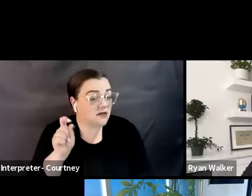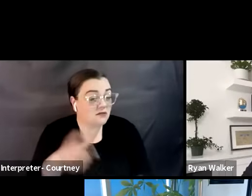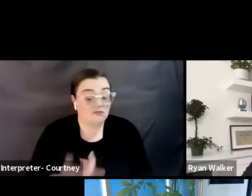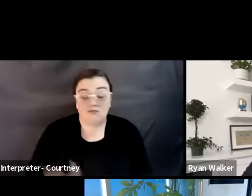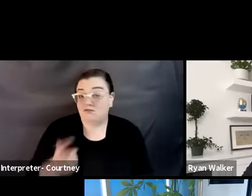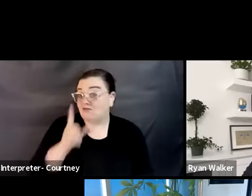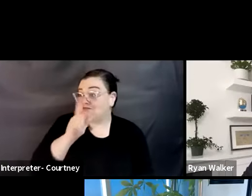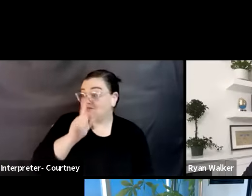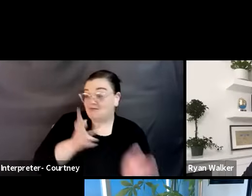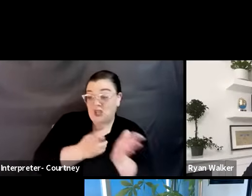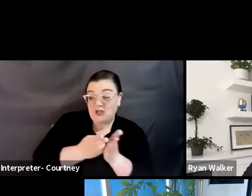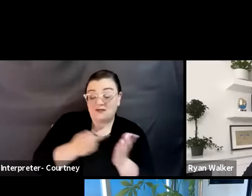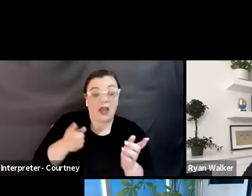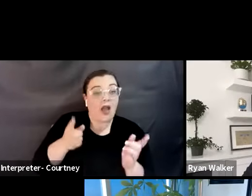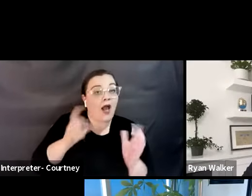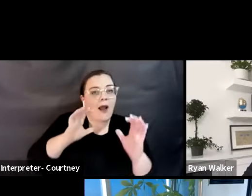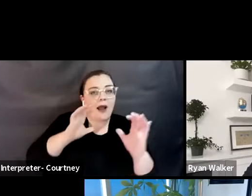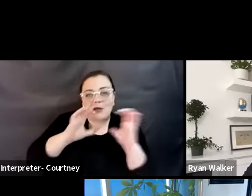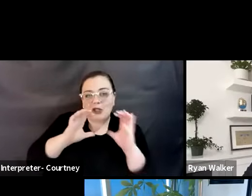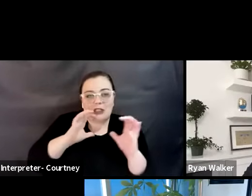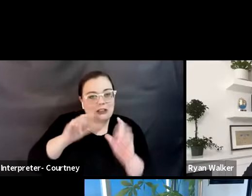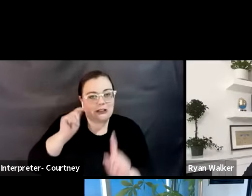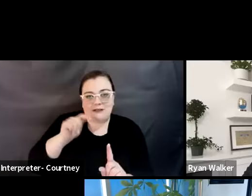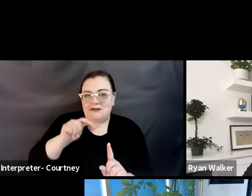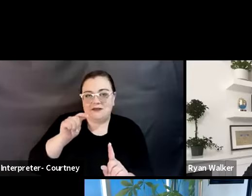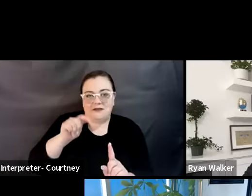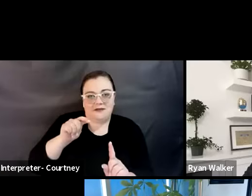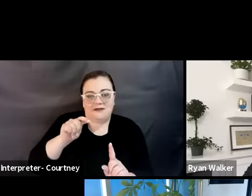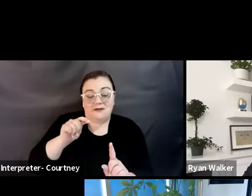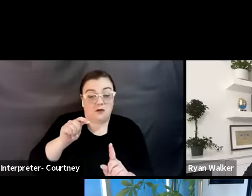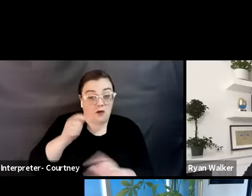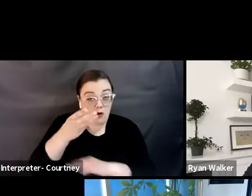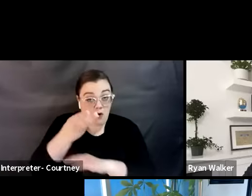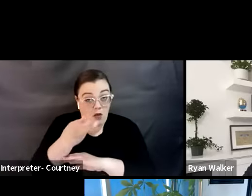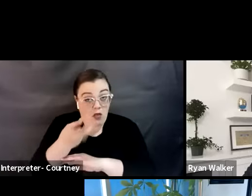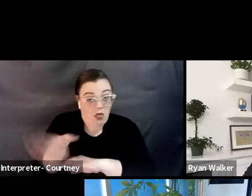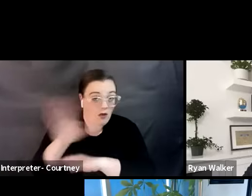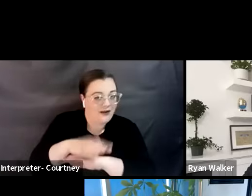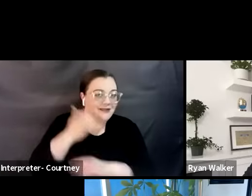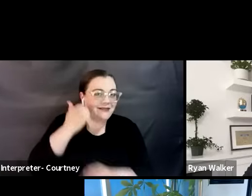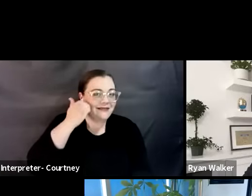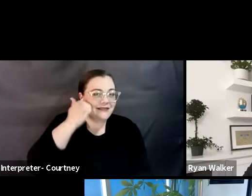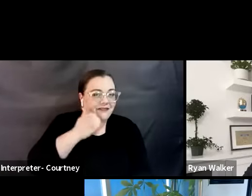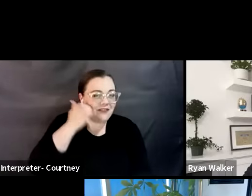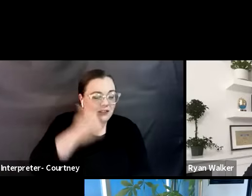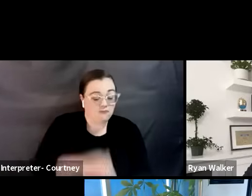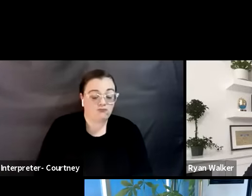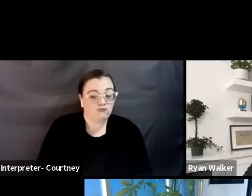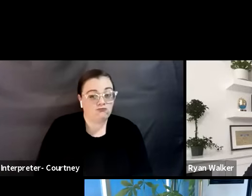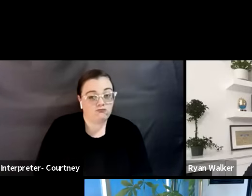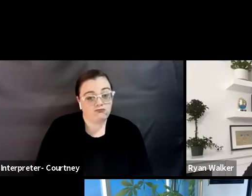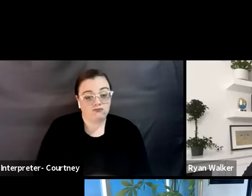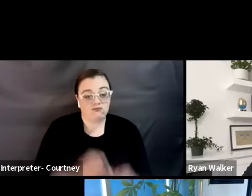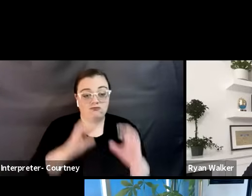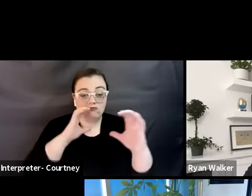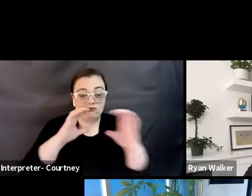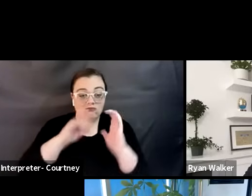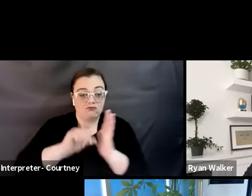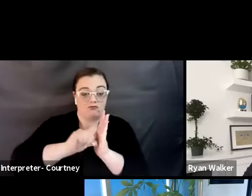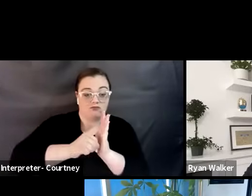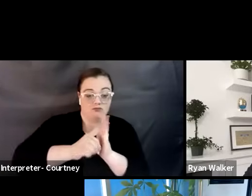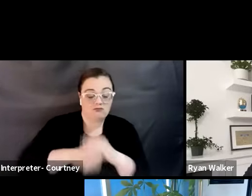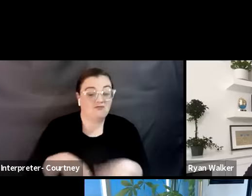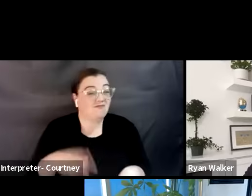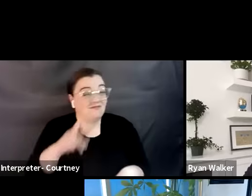every day, all day. When we can consider the volume of representation that we've done with some clients for